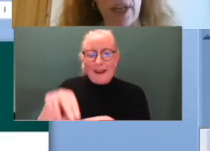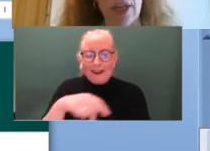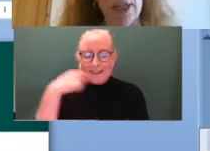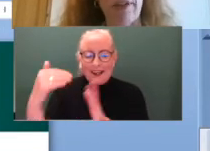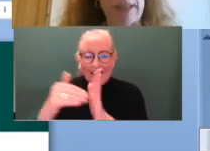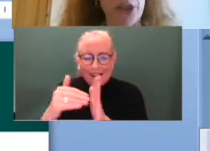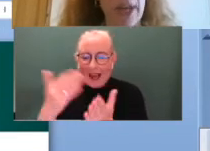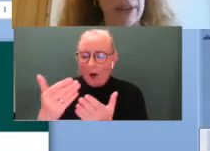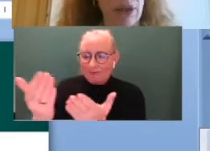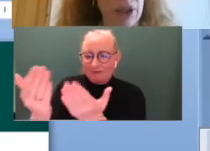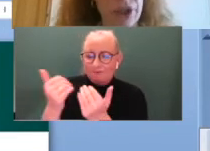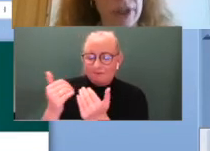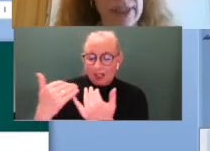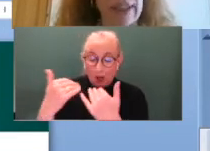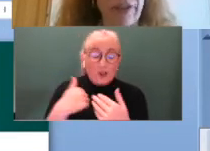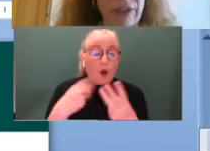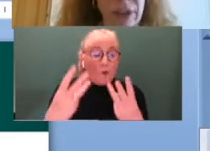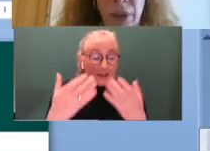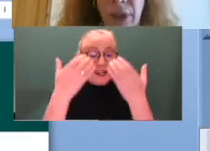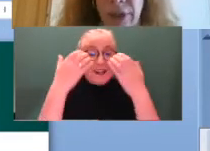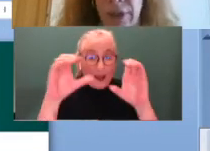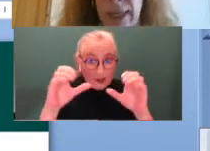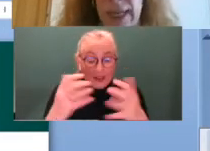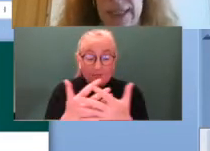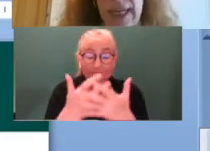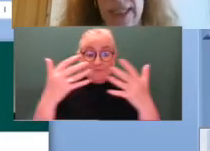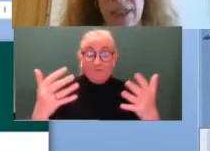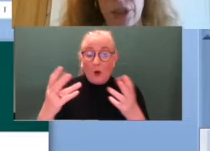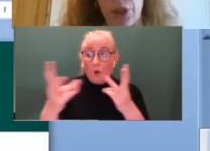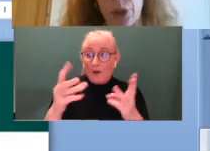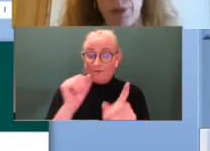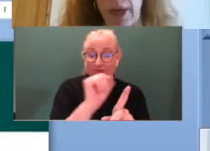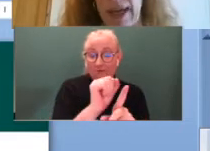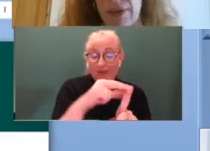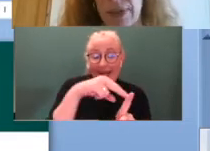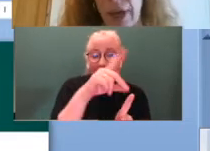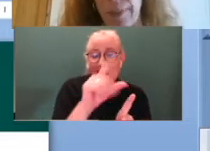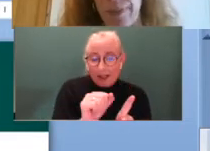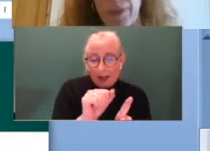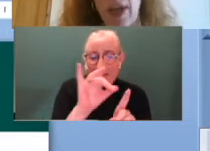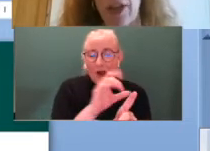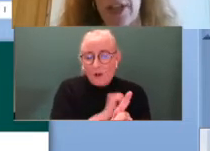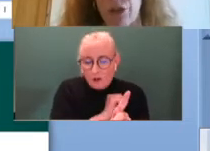gathered. So I really want to acknowledge the significant work that the NDA did to bring about